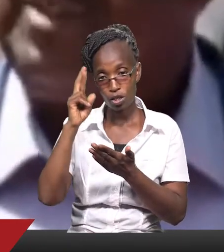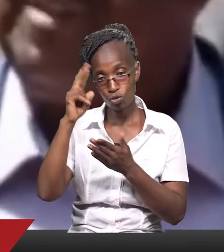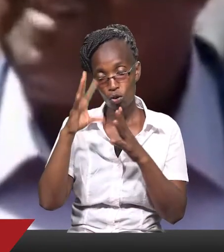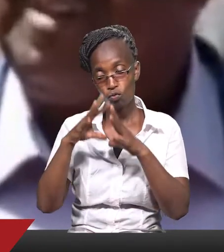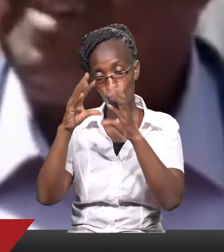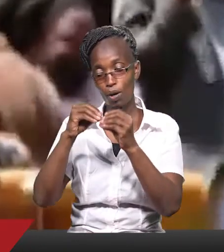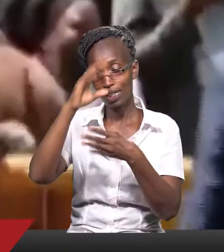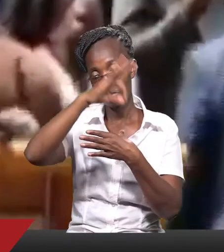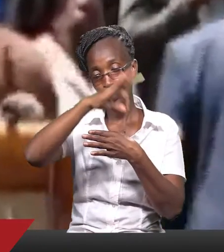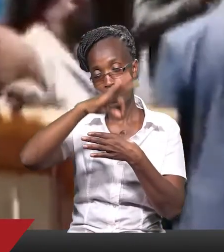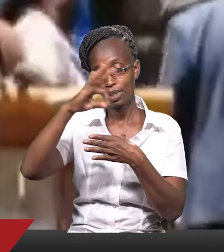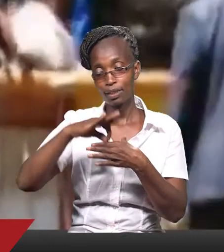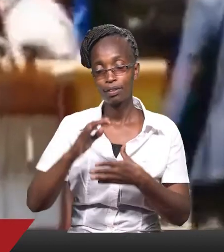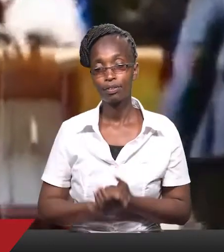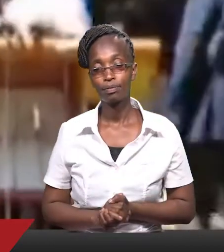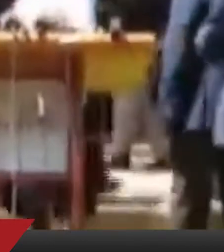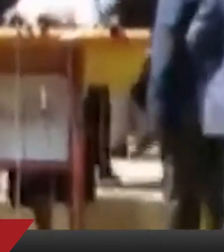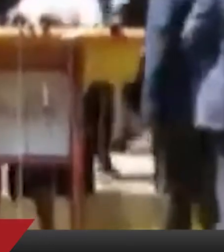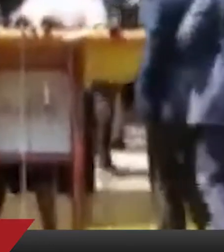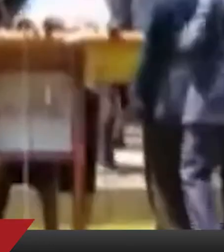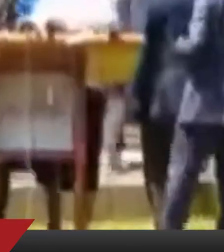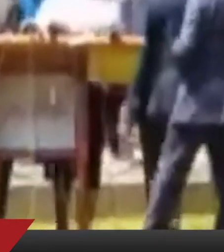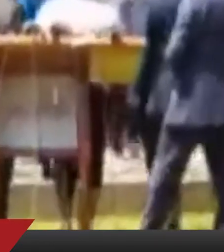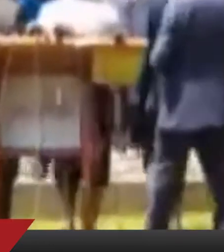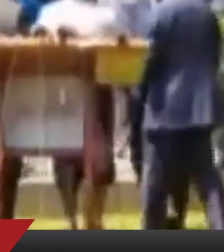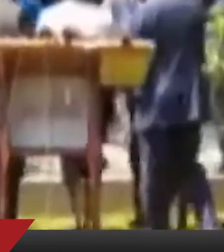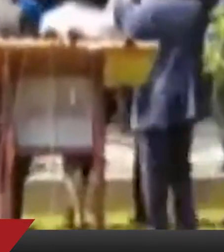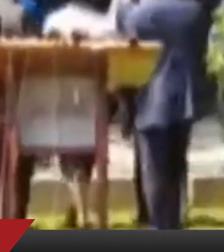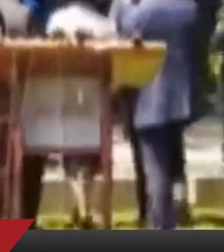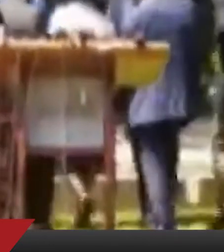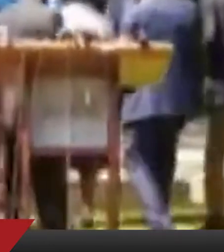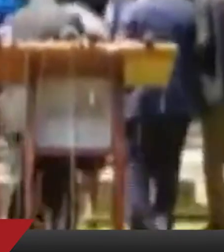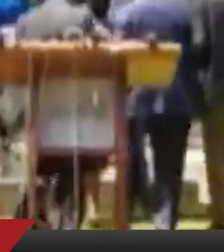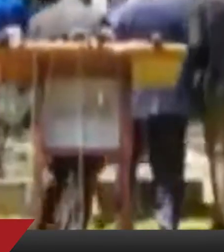election. Zablon, Mashare Undugu TV.